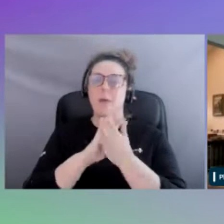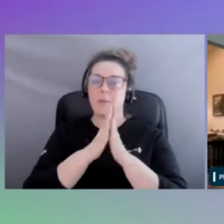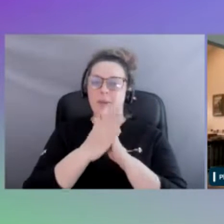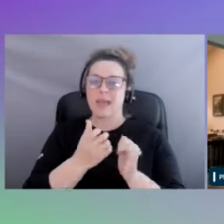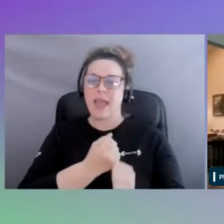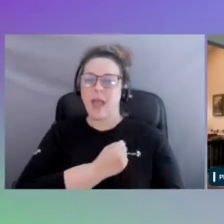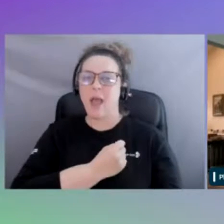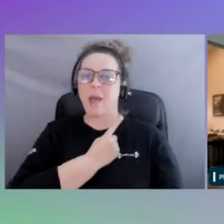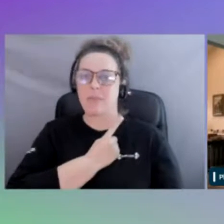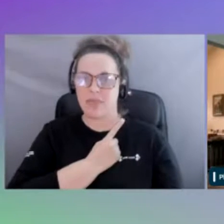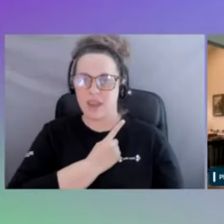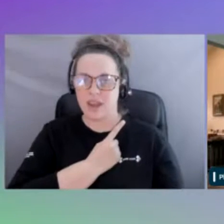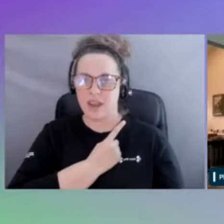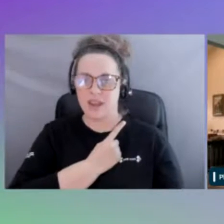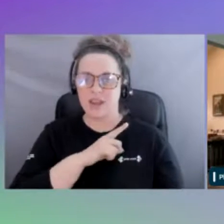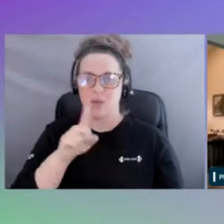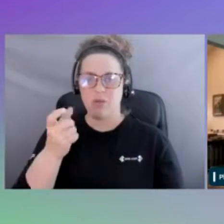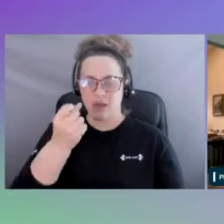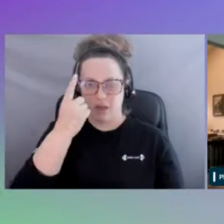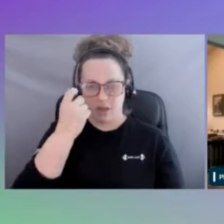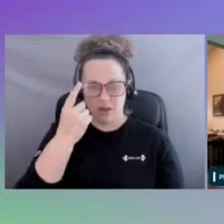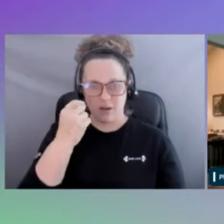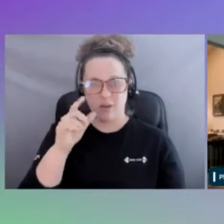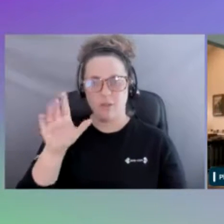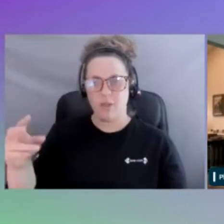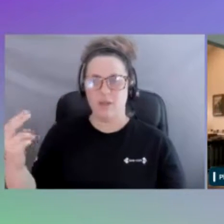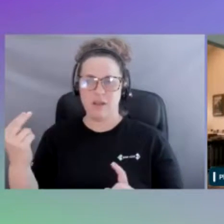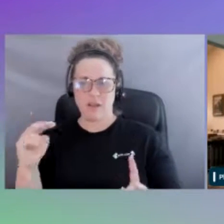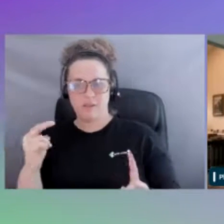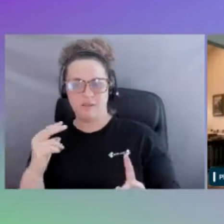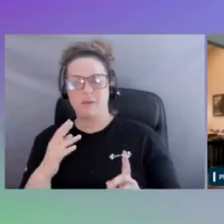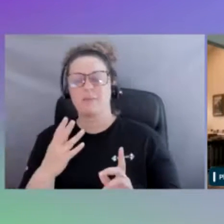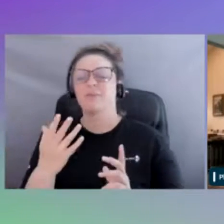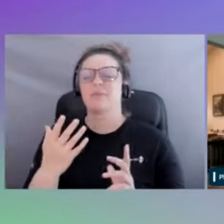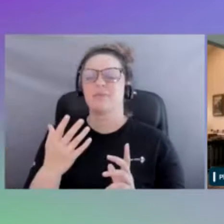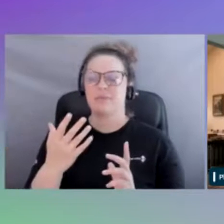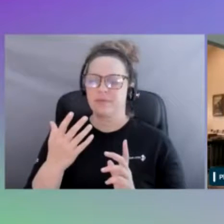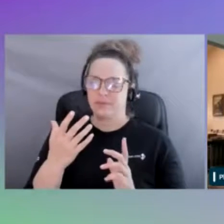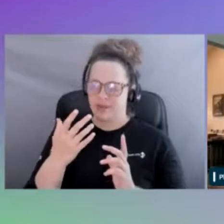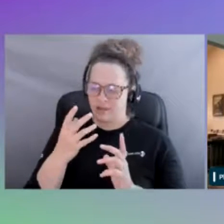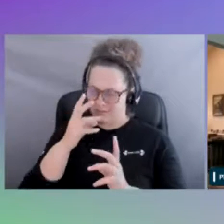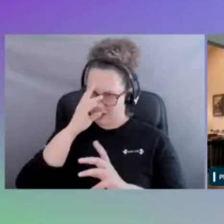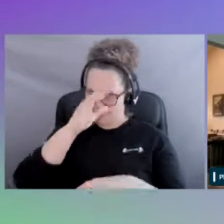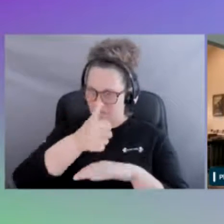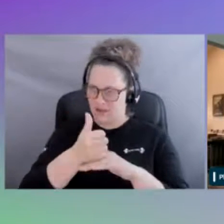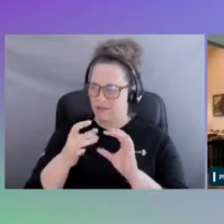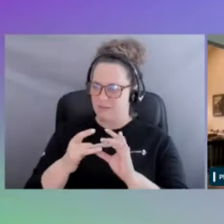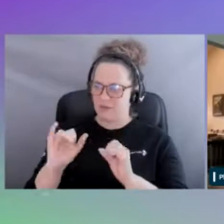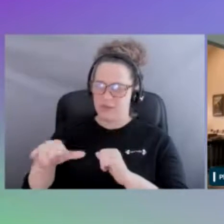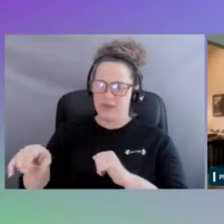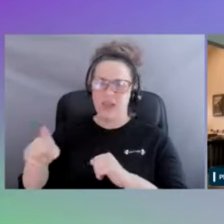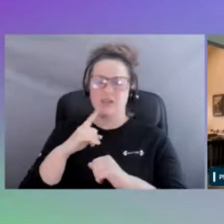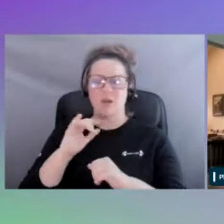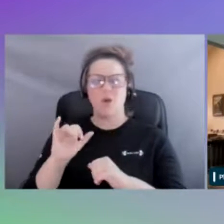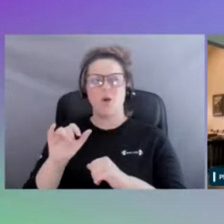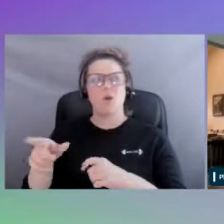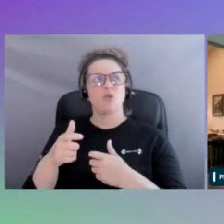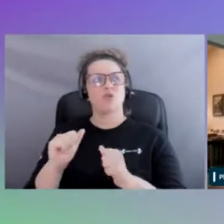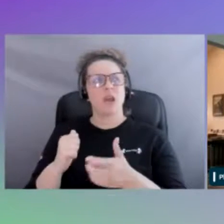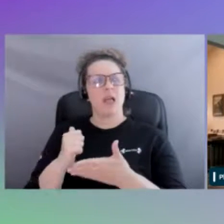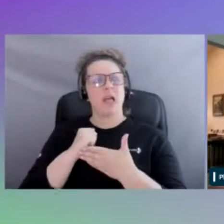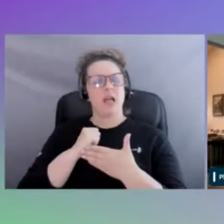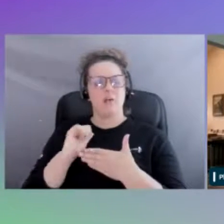empathetic to where they're coming from and being willing to be creative with them. And then I find they're like, oh, okay, no, they're trying to